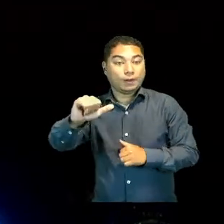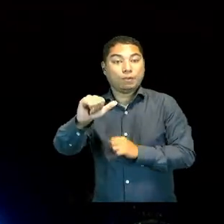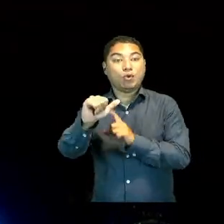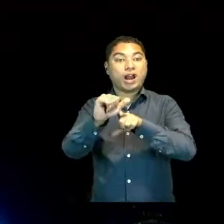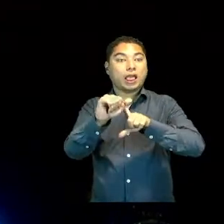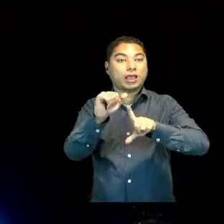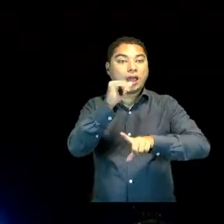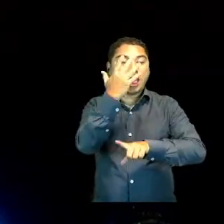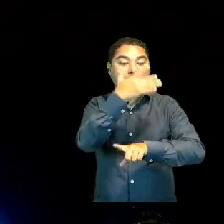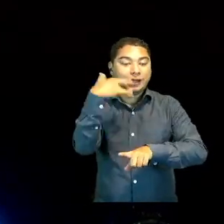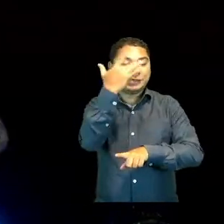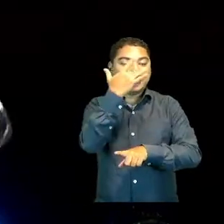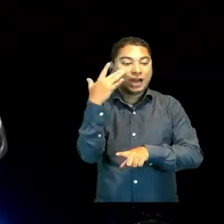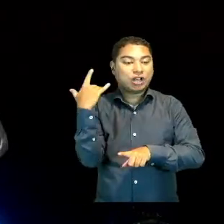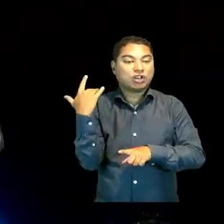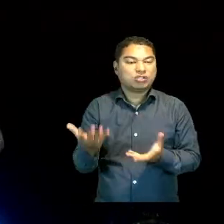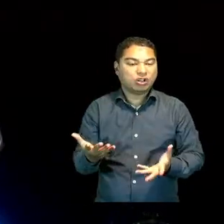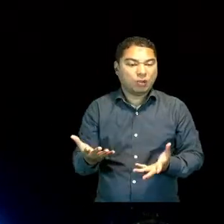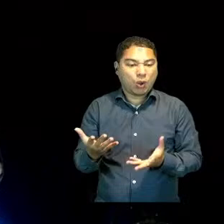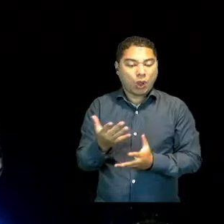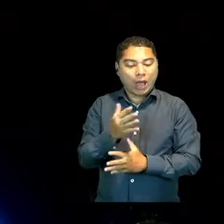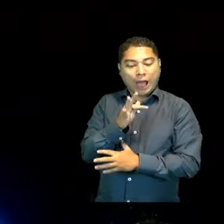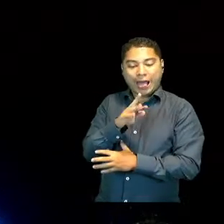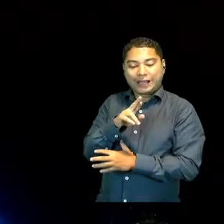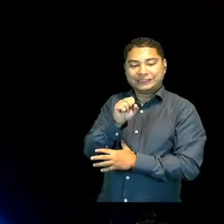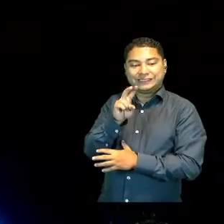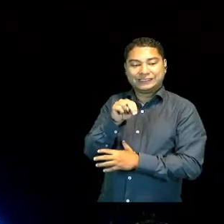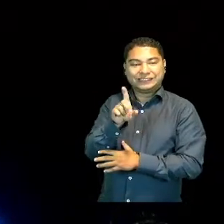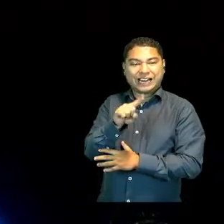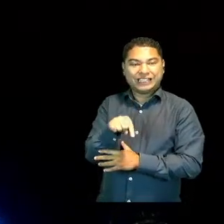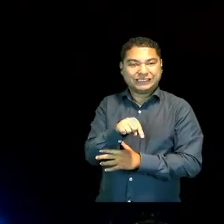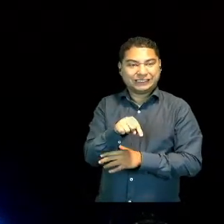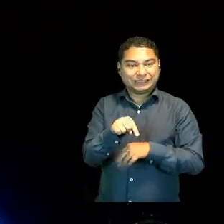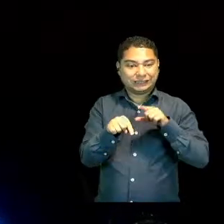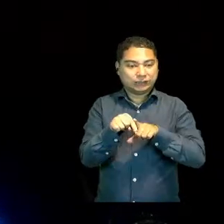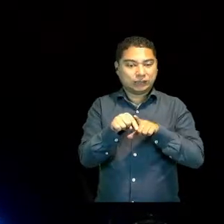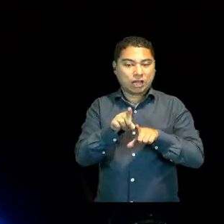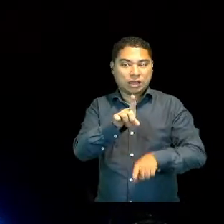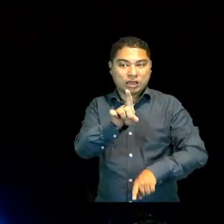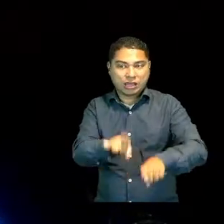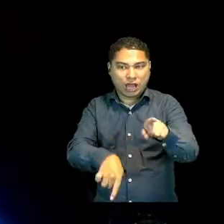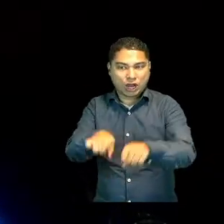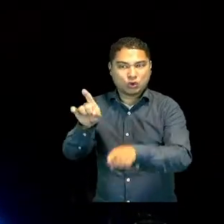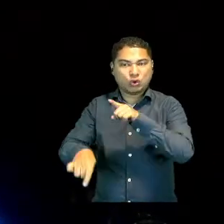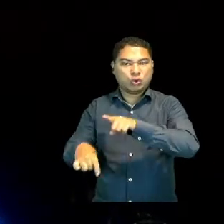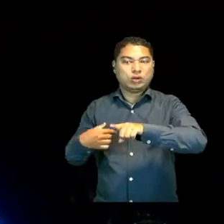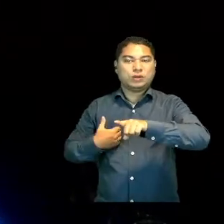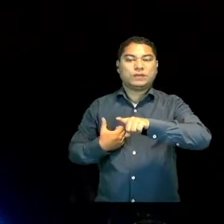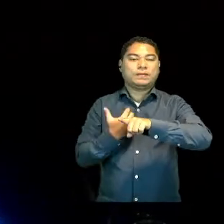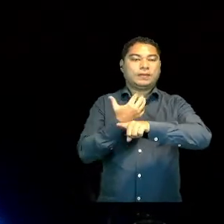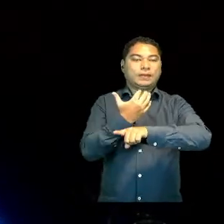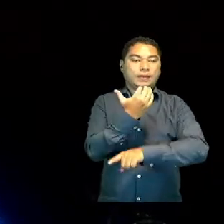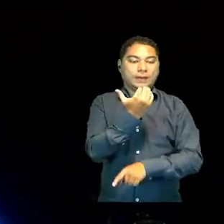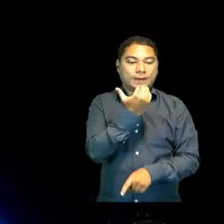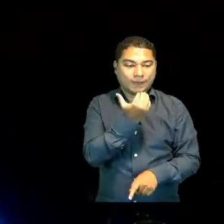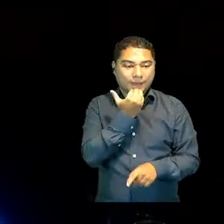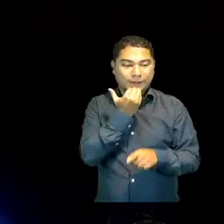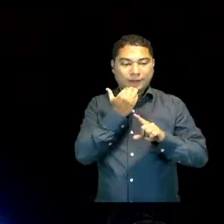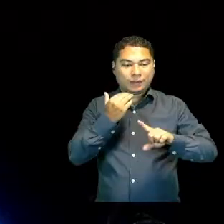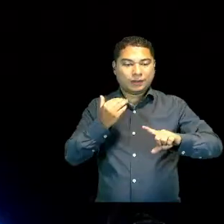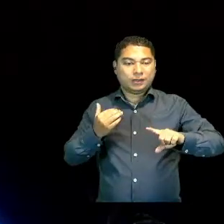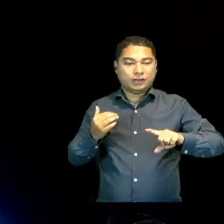allowed to stand for all Black women. The they're usually imagined as